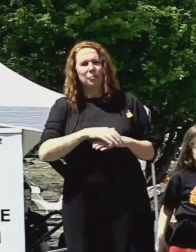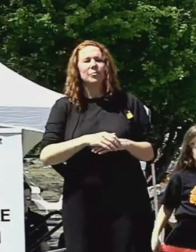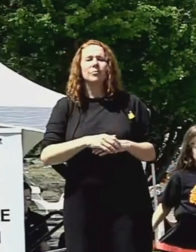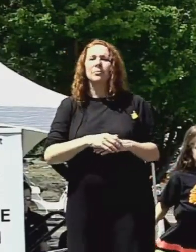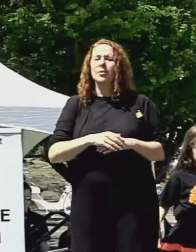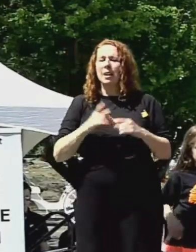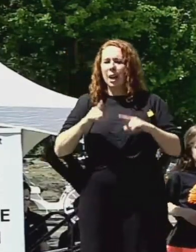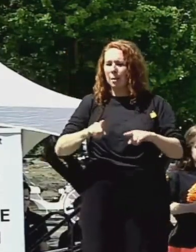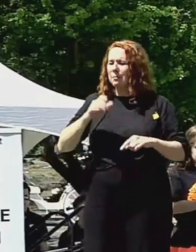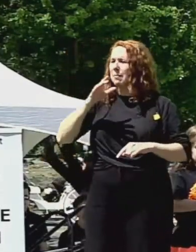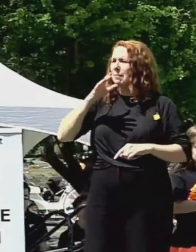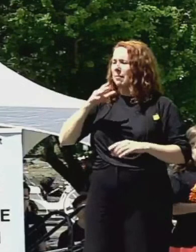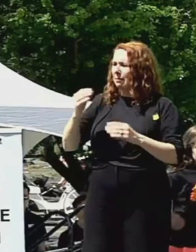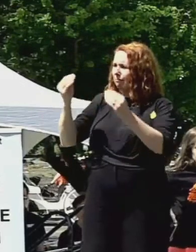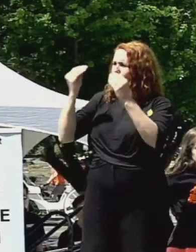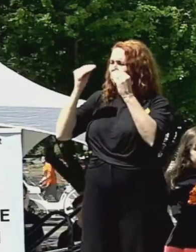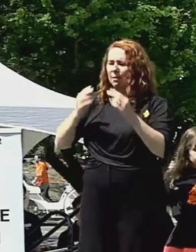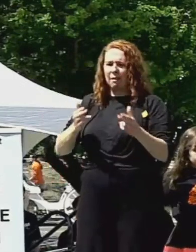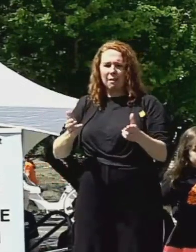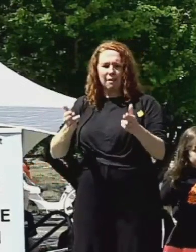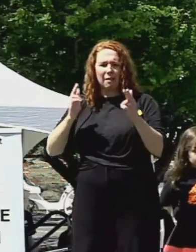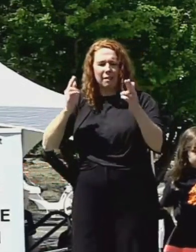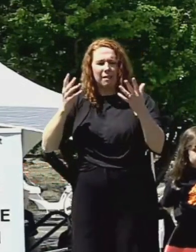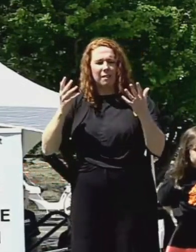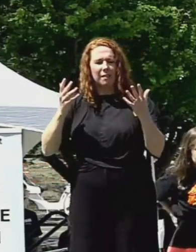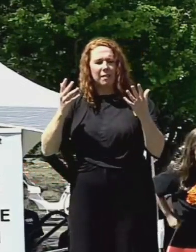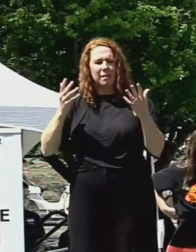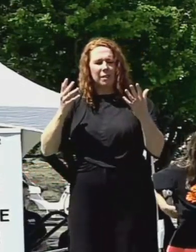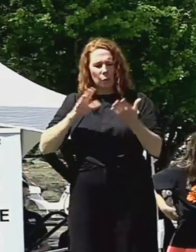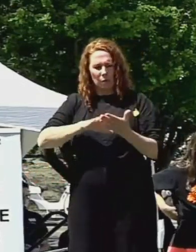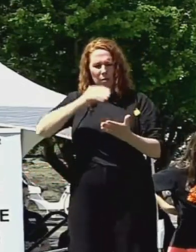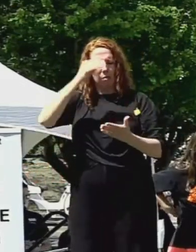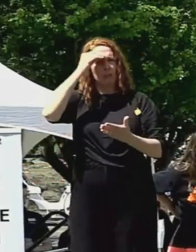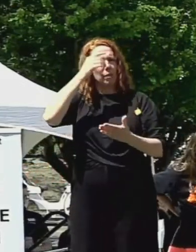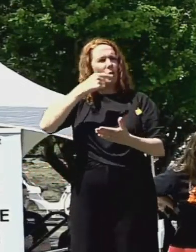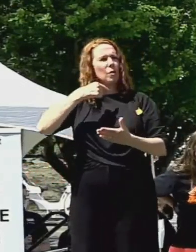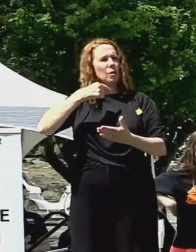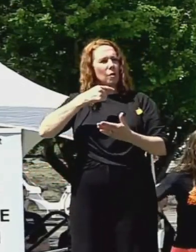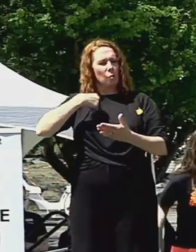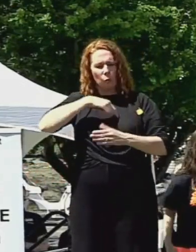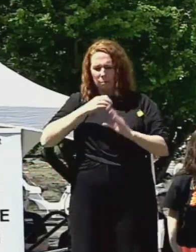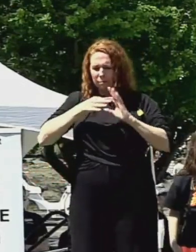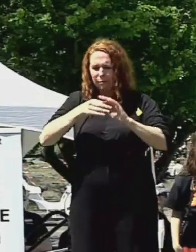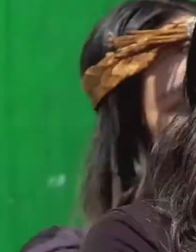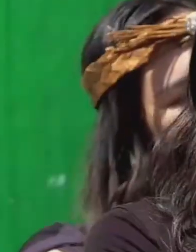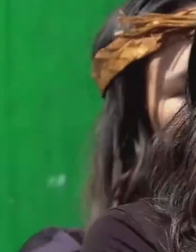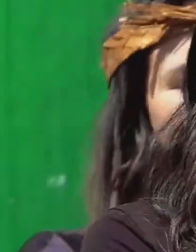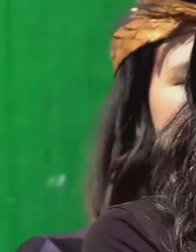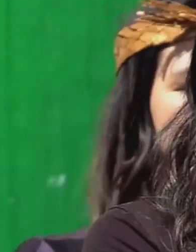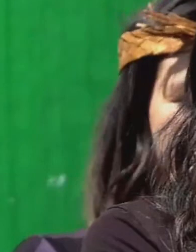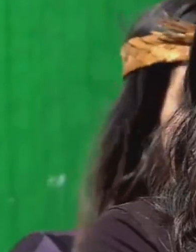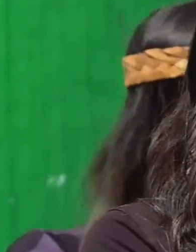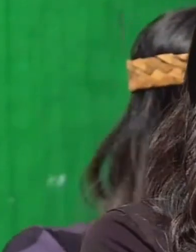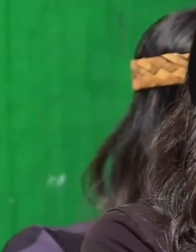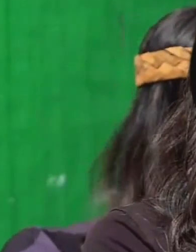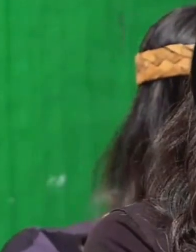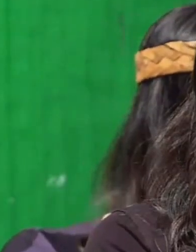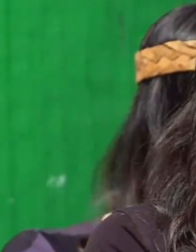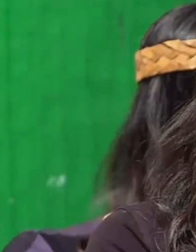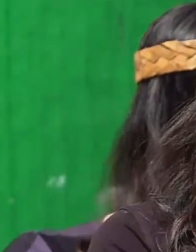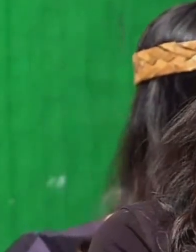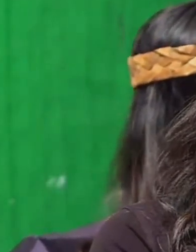we learned about how we are a part of the land and how hunting is a part of our